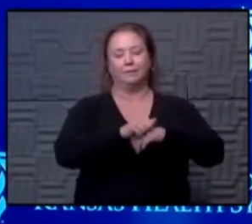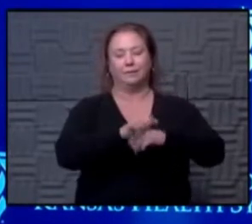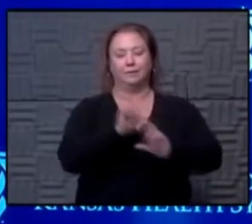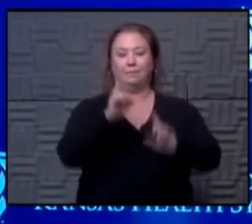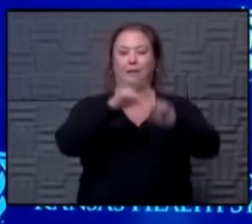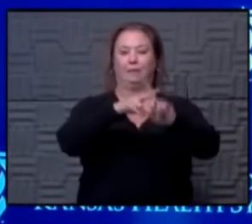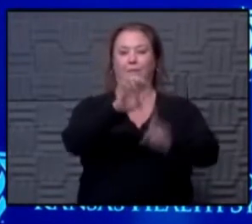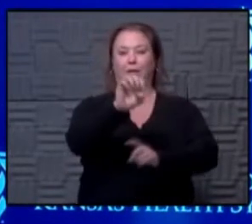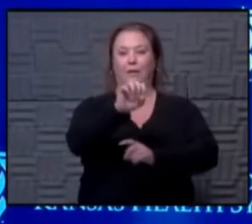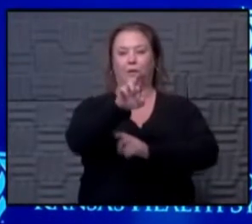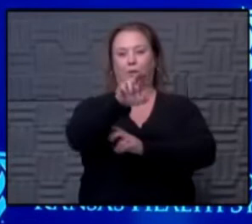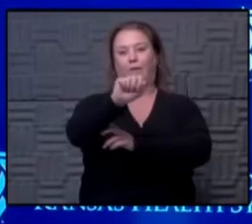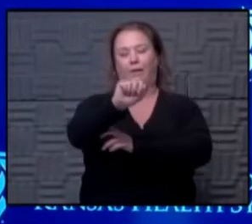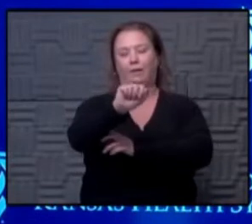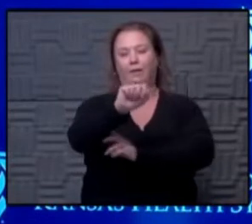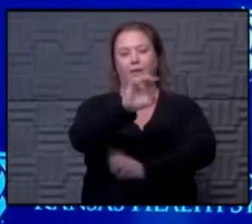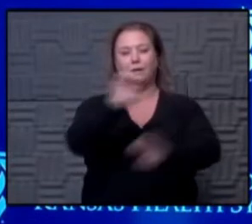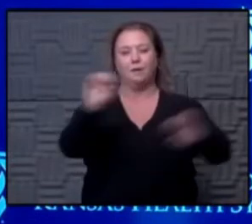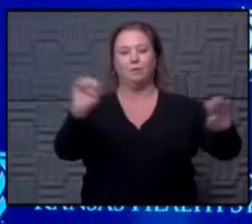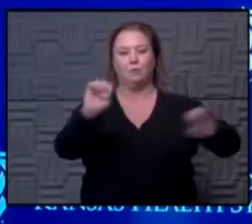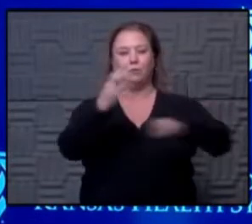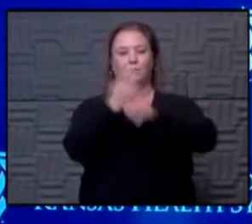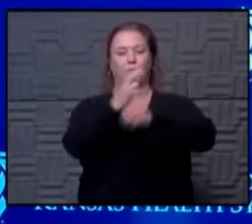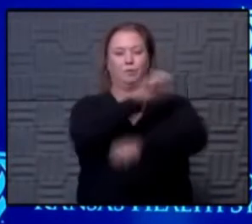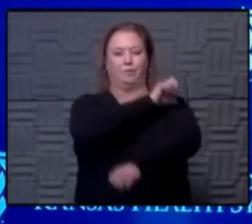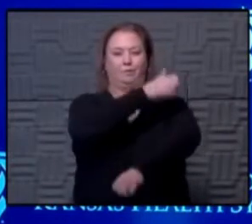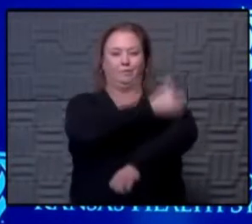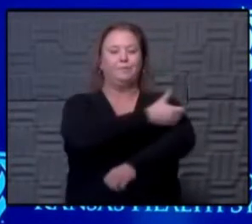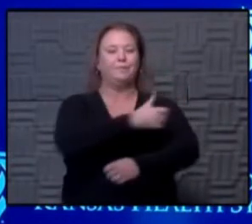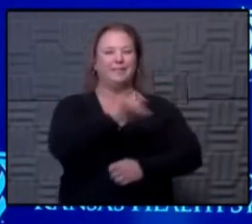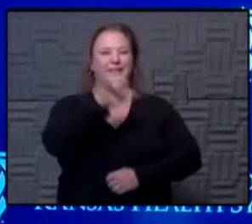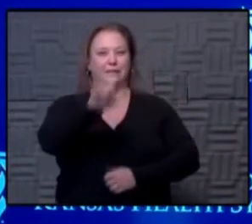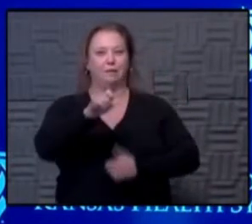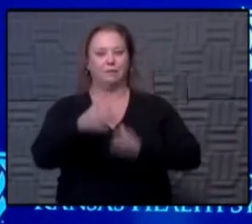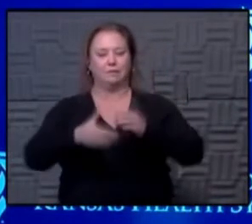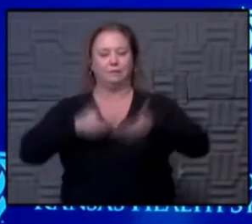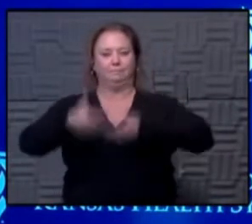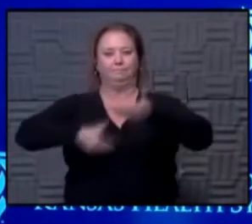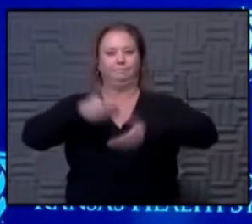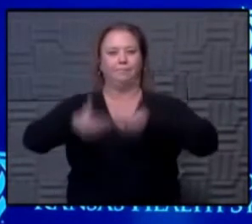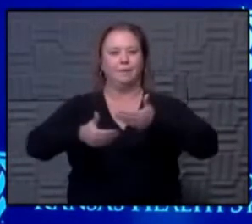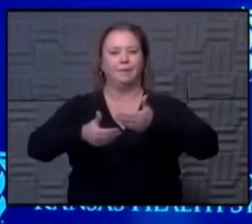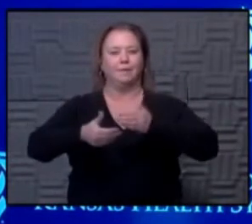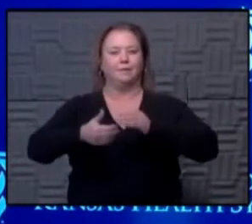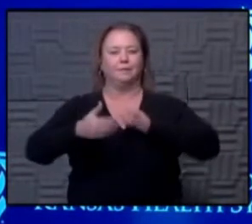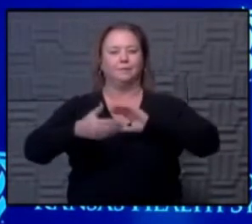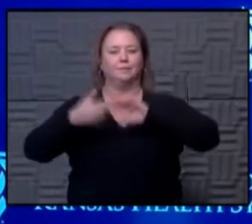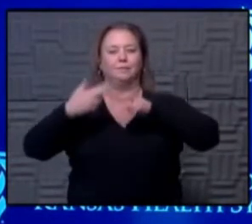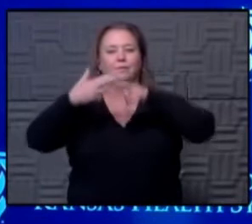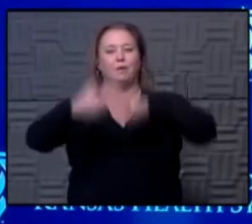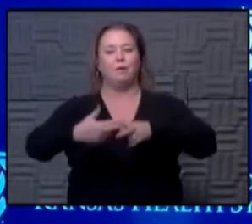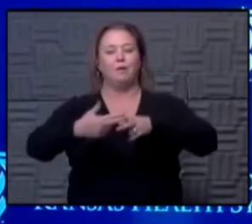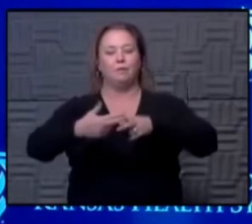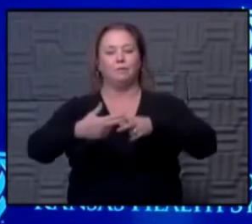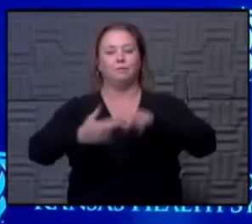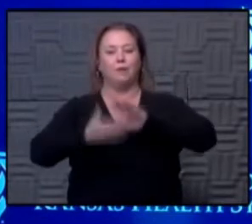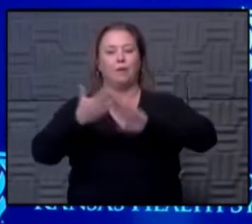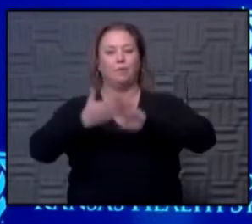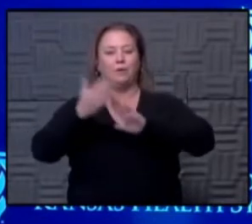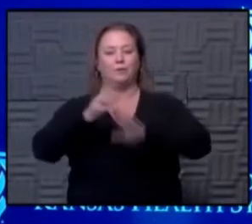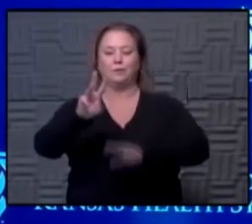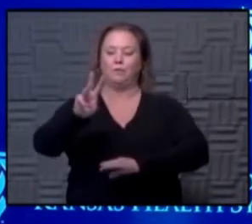authorization. And that was part of the Operation Warp Speed plan. In fact, we had